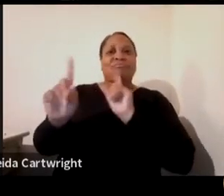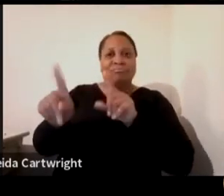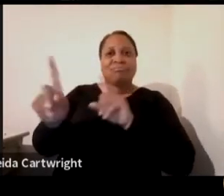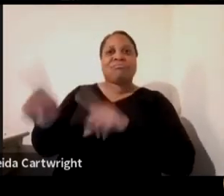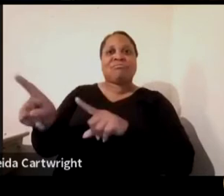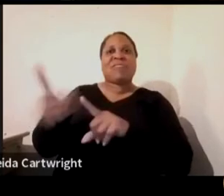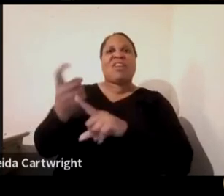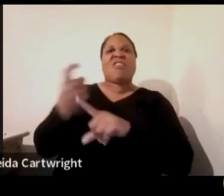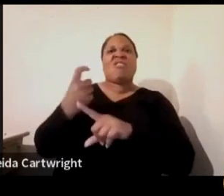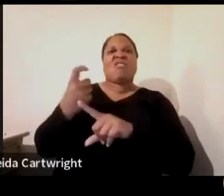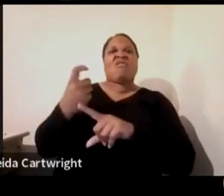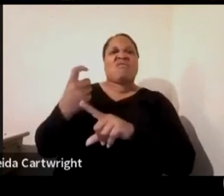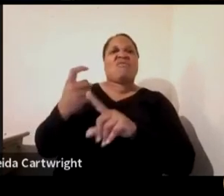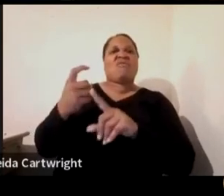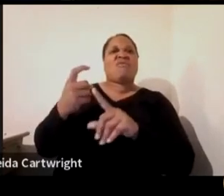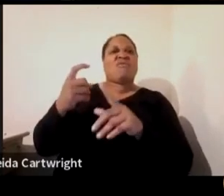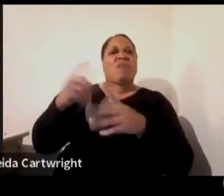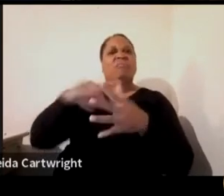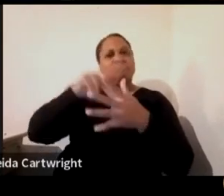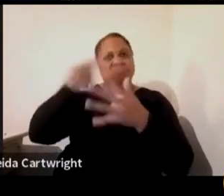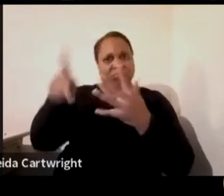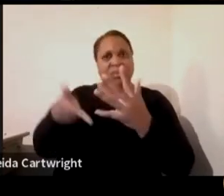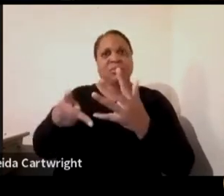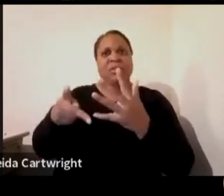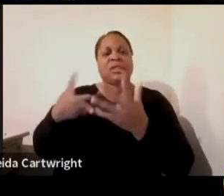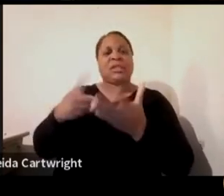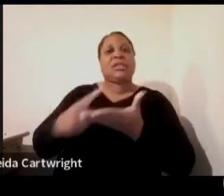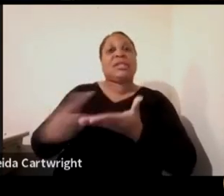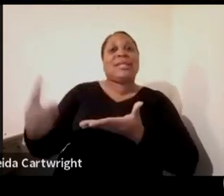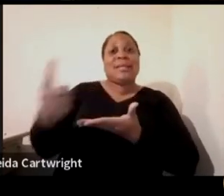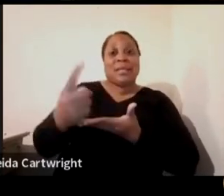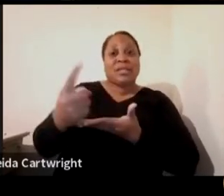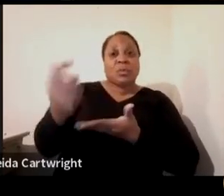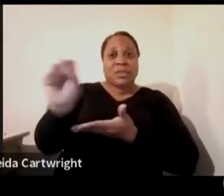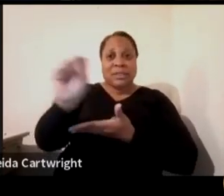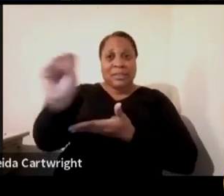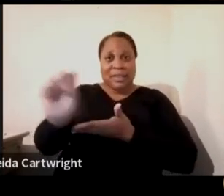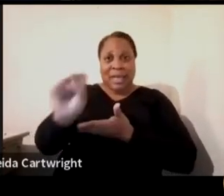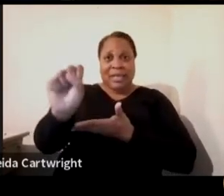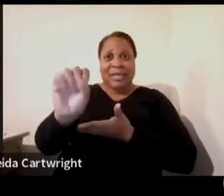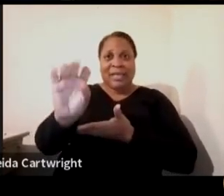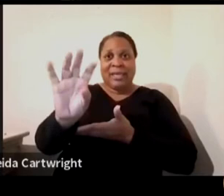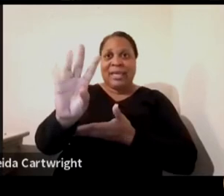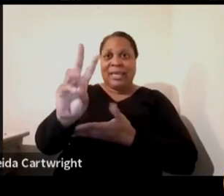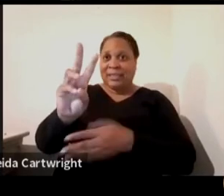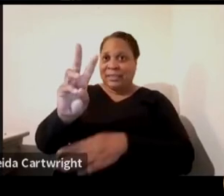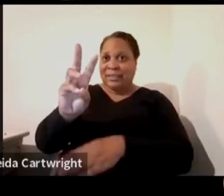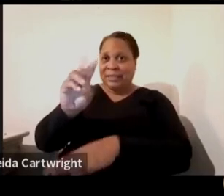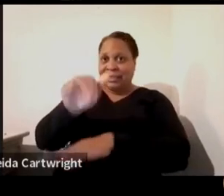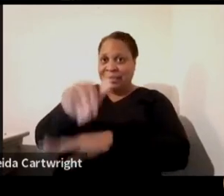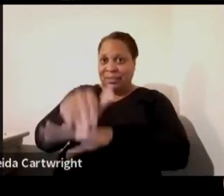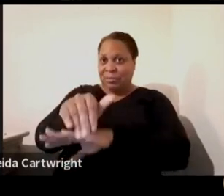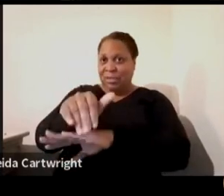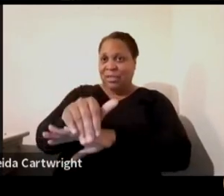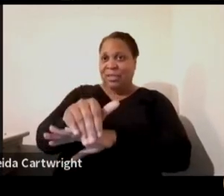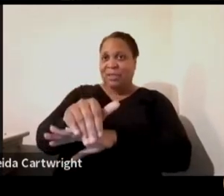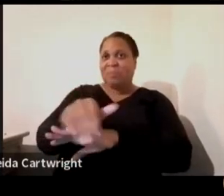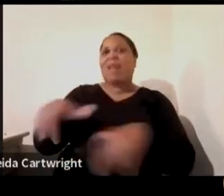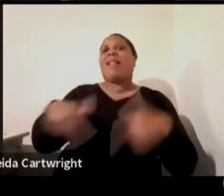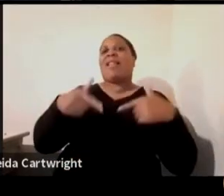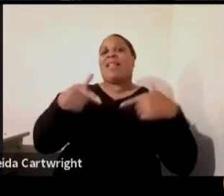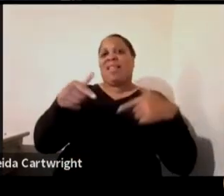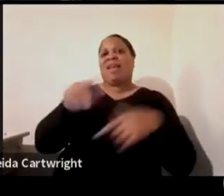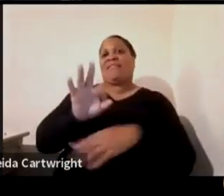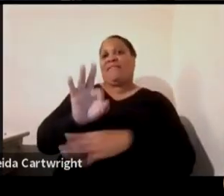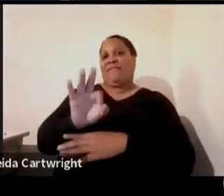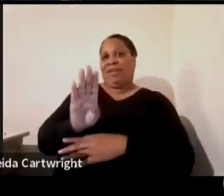the public, just like this one, next Saturday at 6 p.m. And we'll be live on Facebook, we'll be live